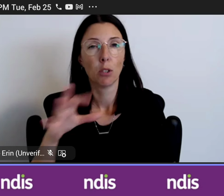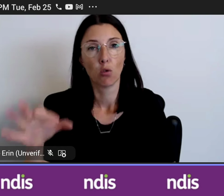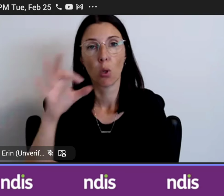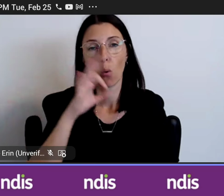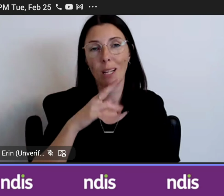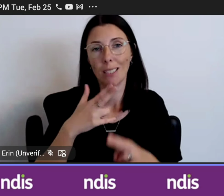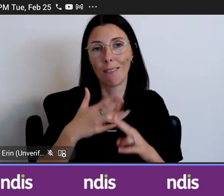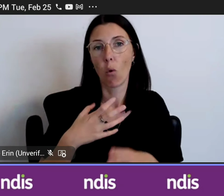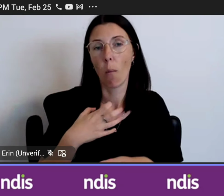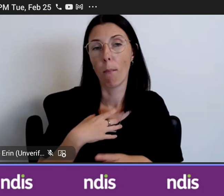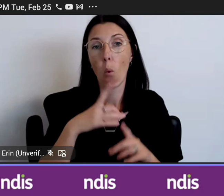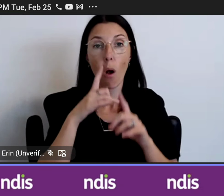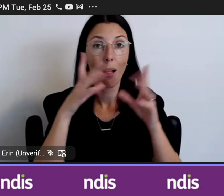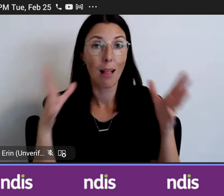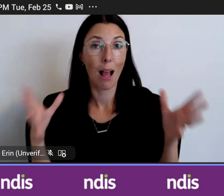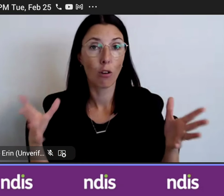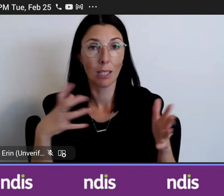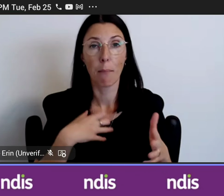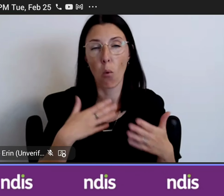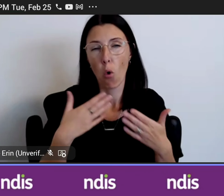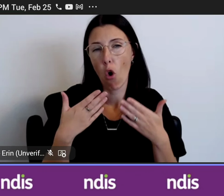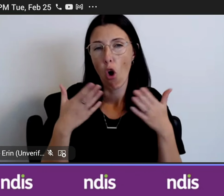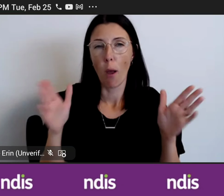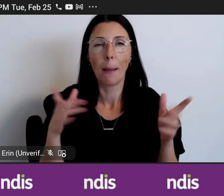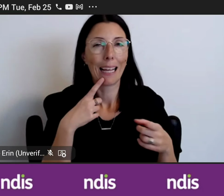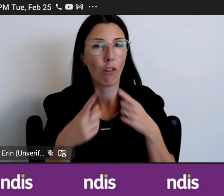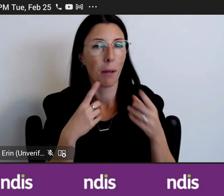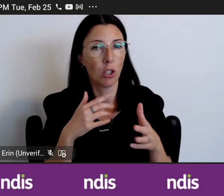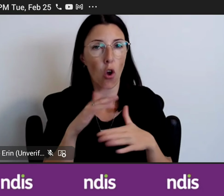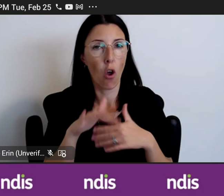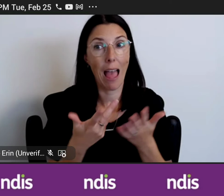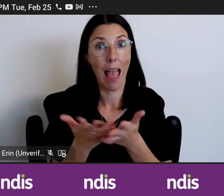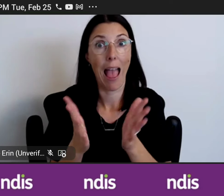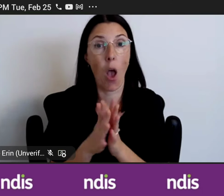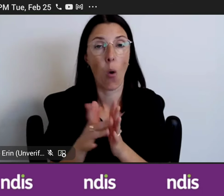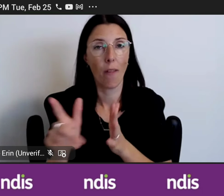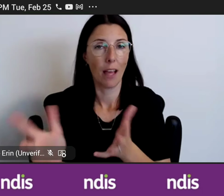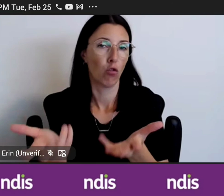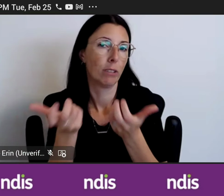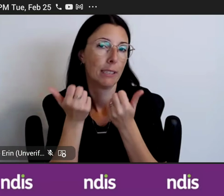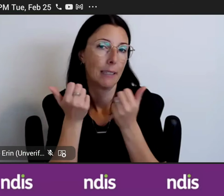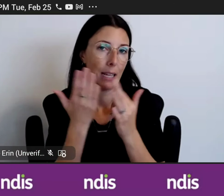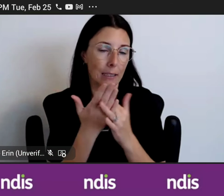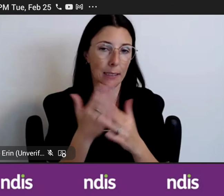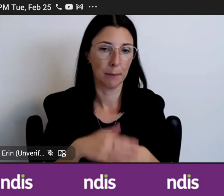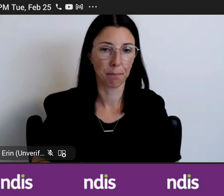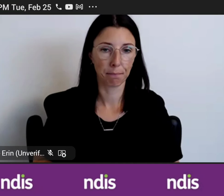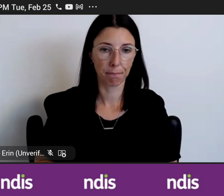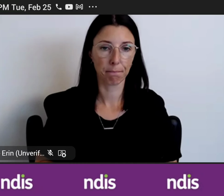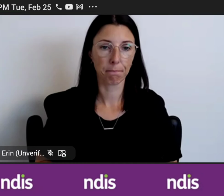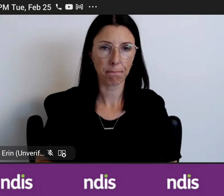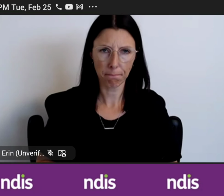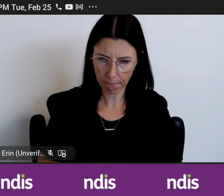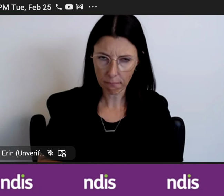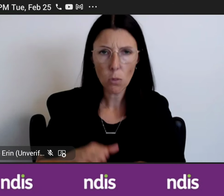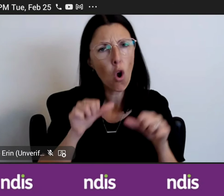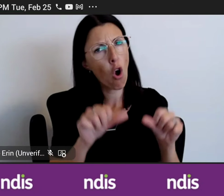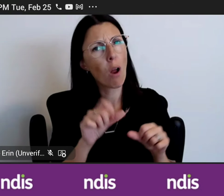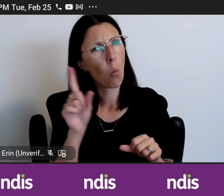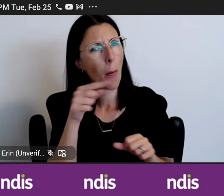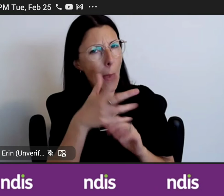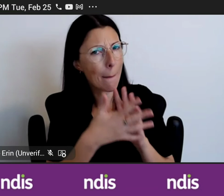more transparency about the basis of their access. Okay, so what would that mean for someone who